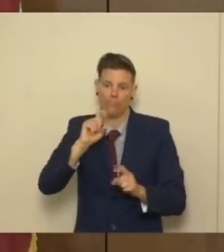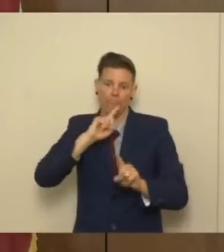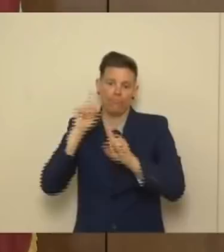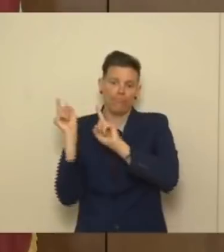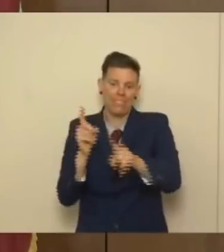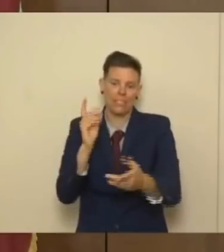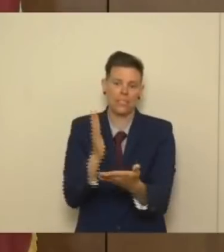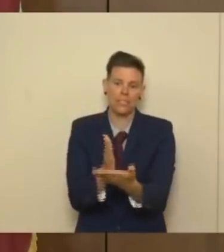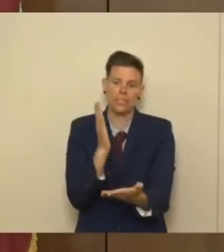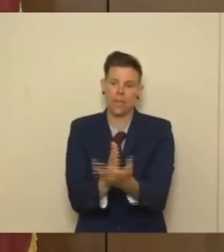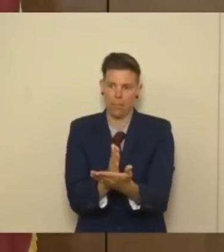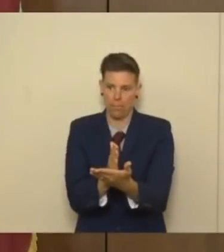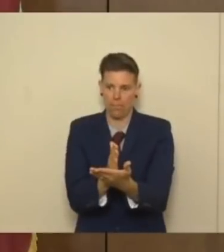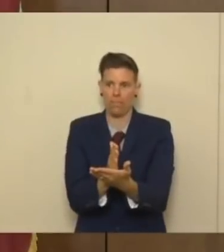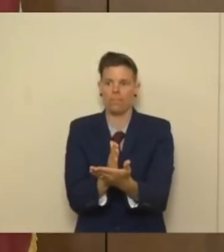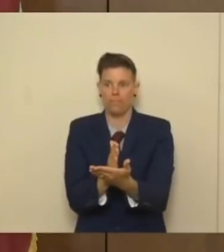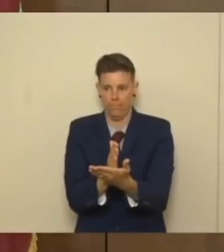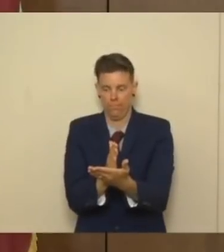doing that.